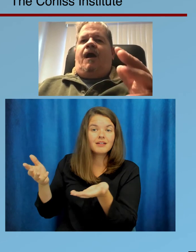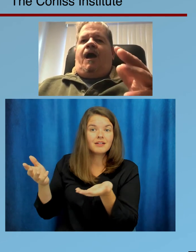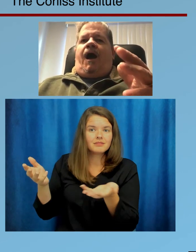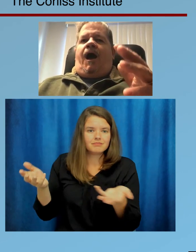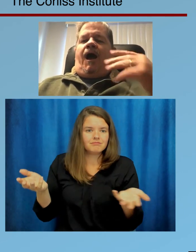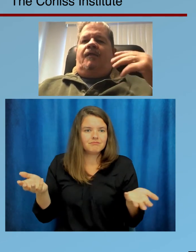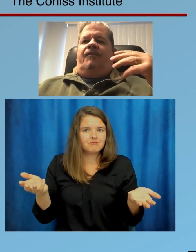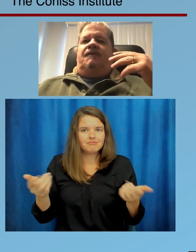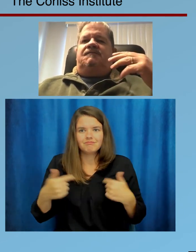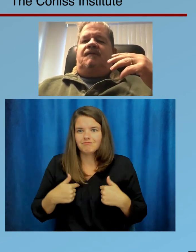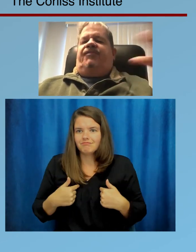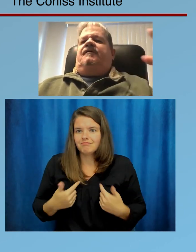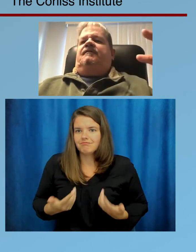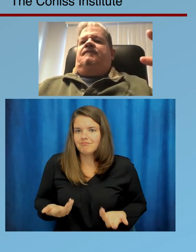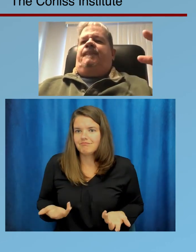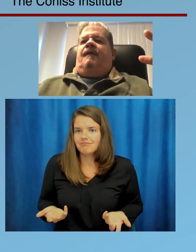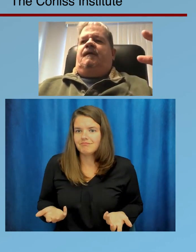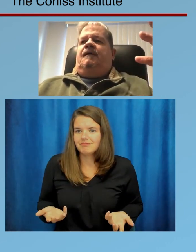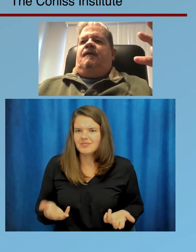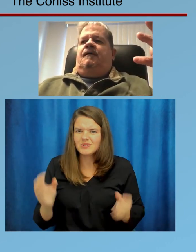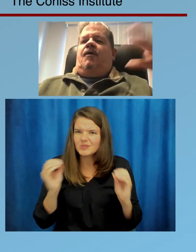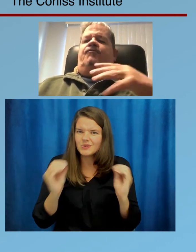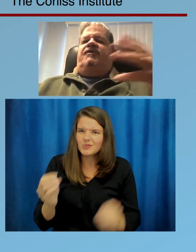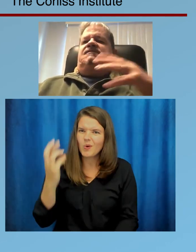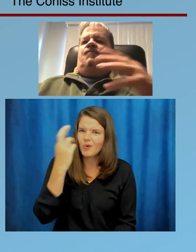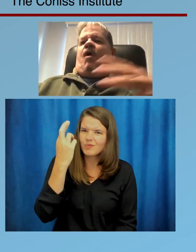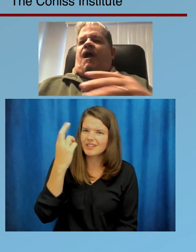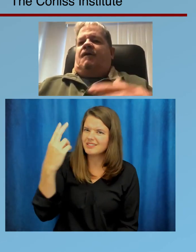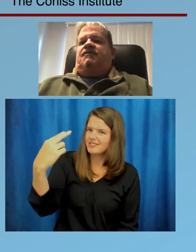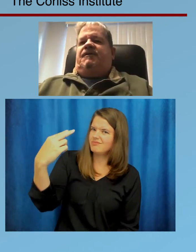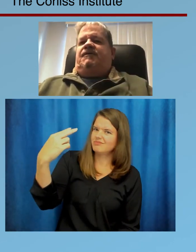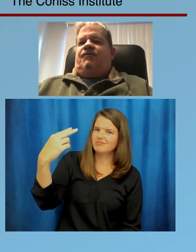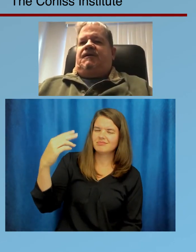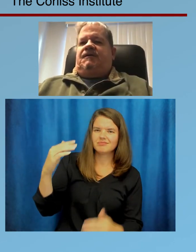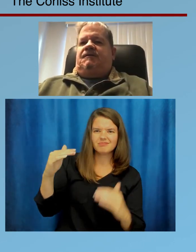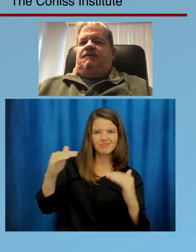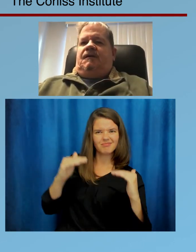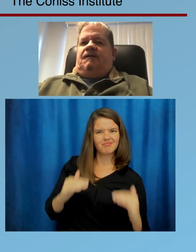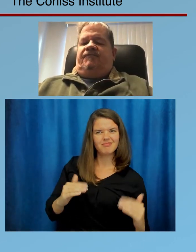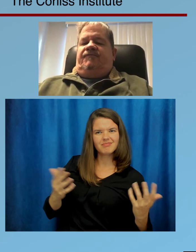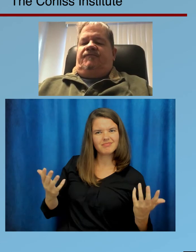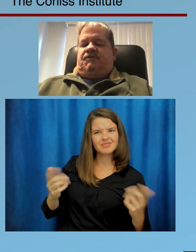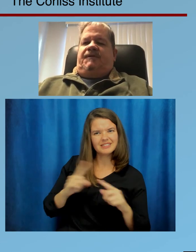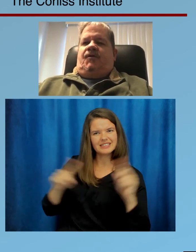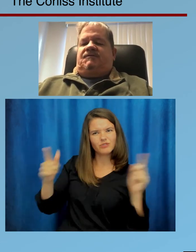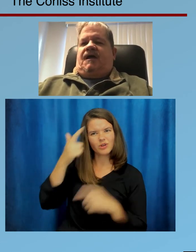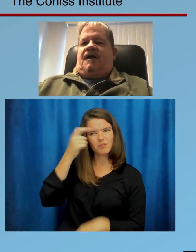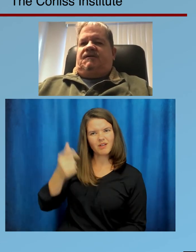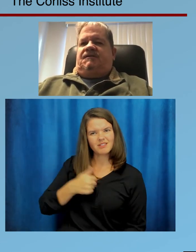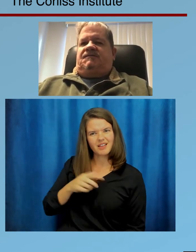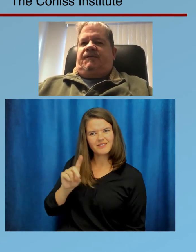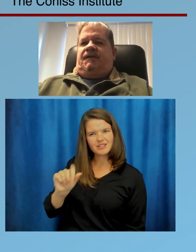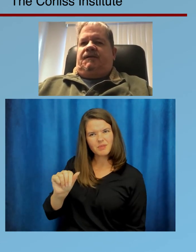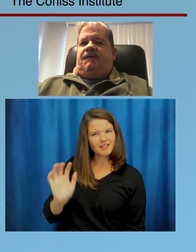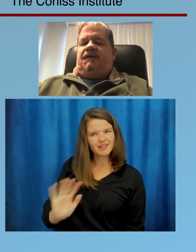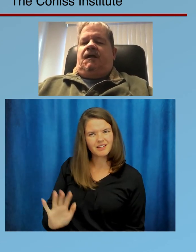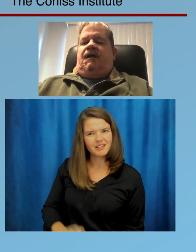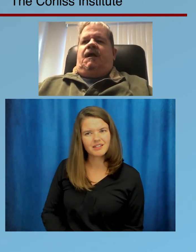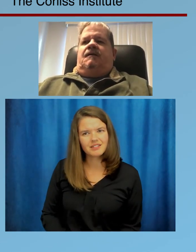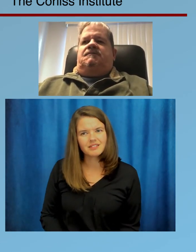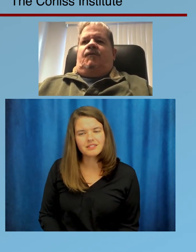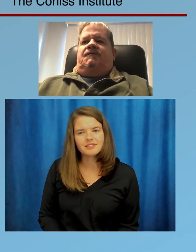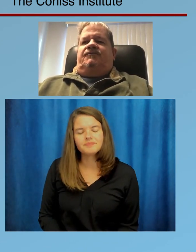so there's no reason why I should be treated different just because I have a